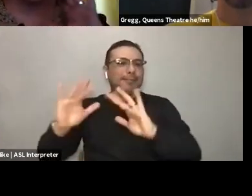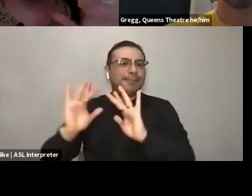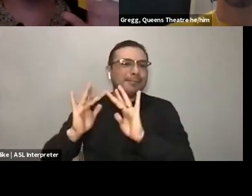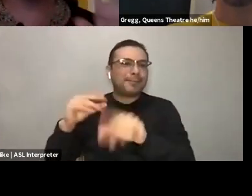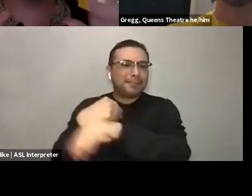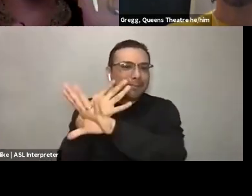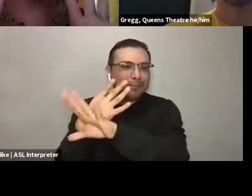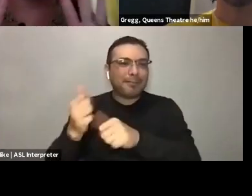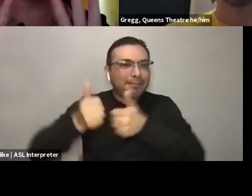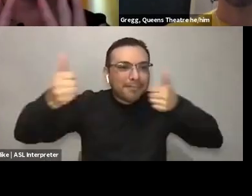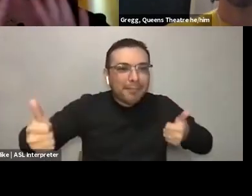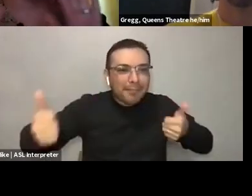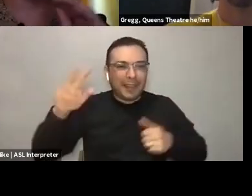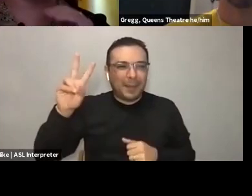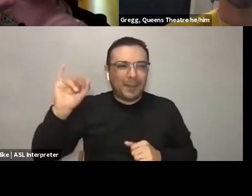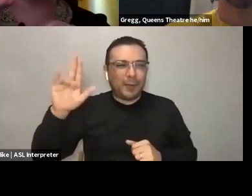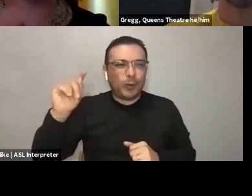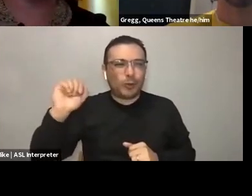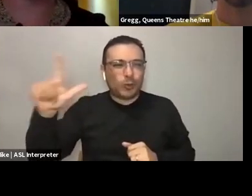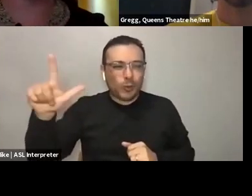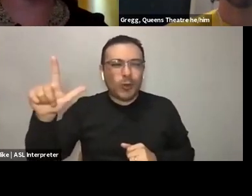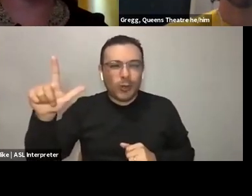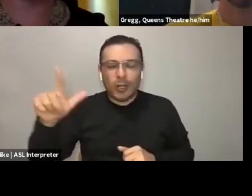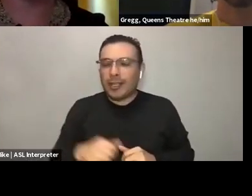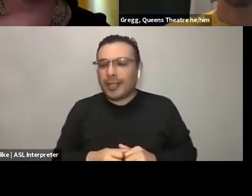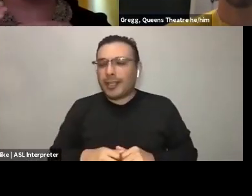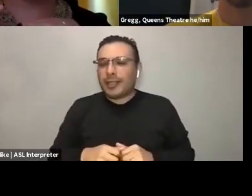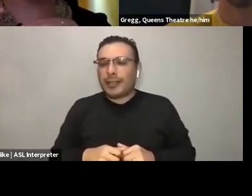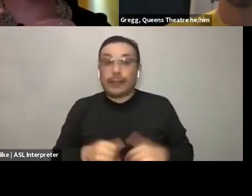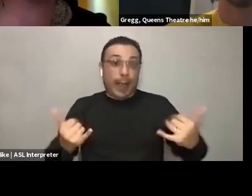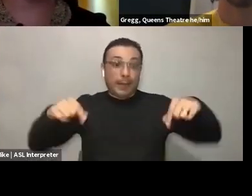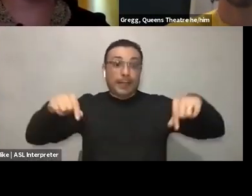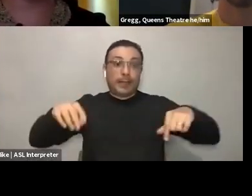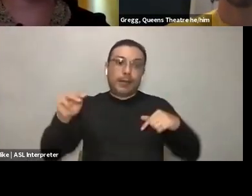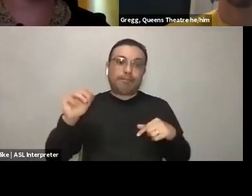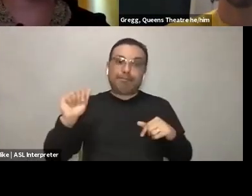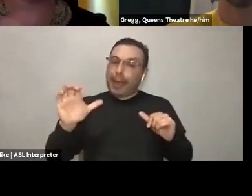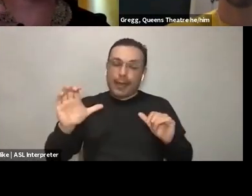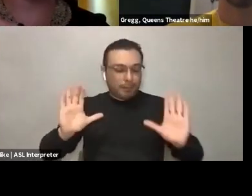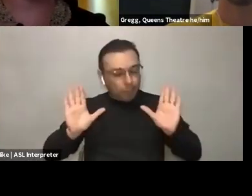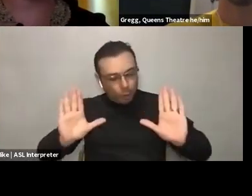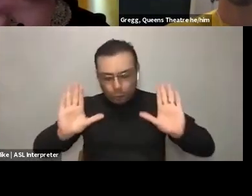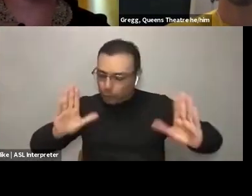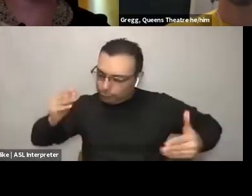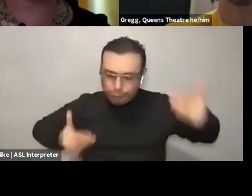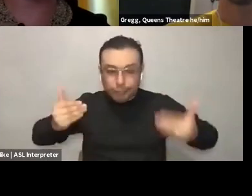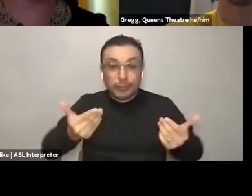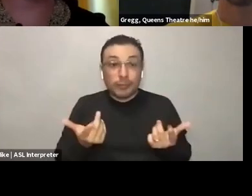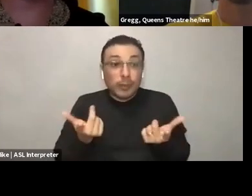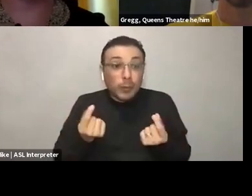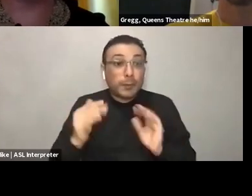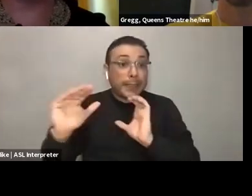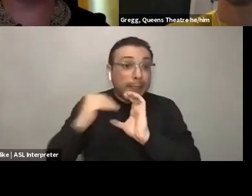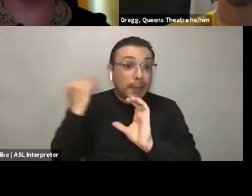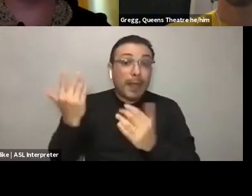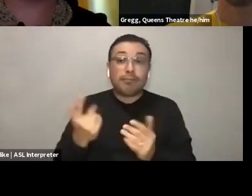this really big push for that right now. This, this is a big thing that we're working on. Um, so you can either email me or check out